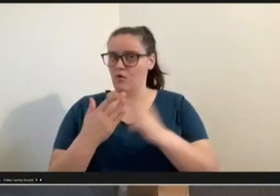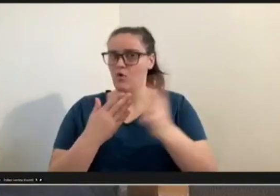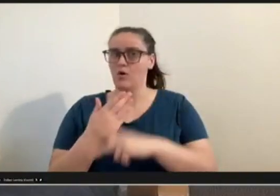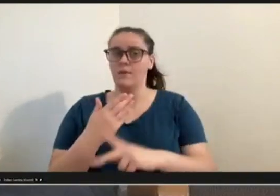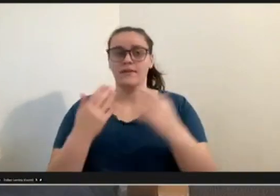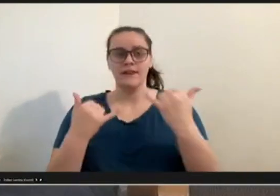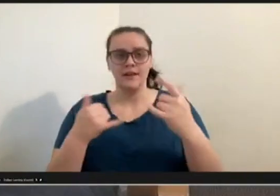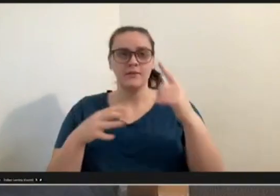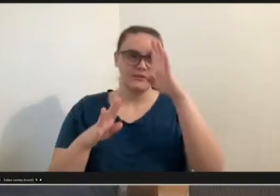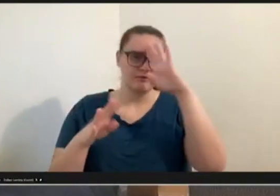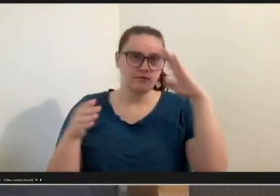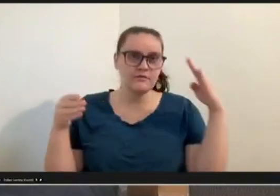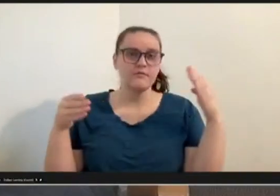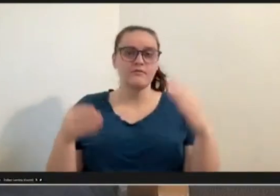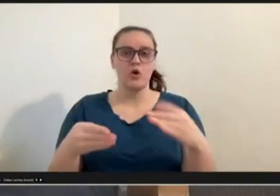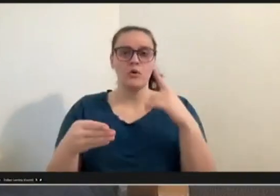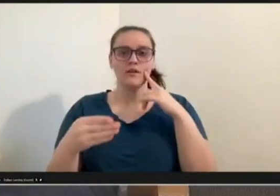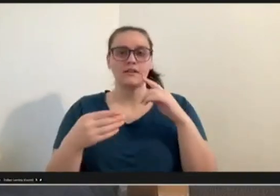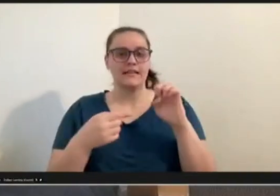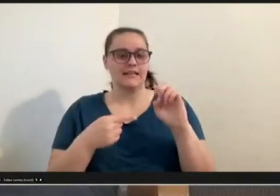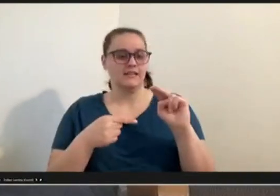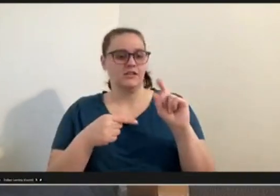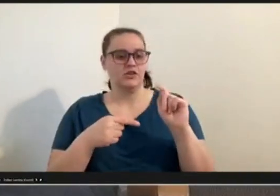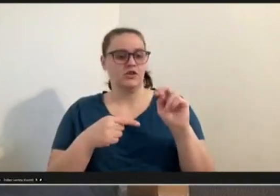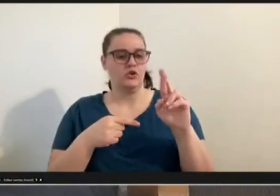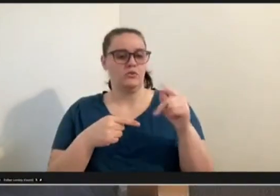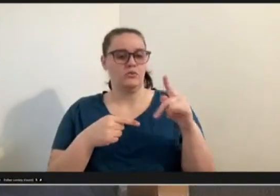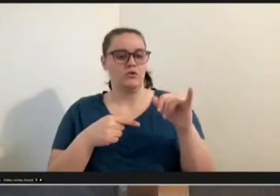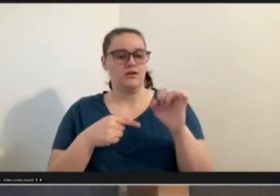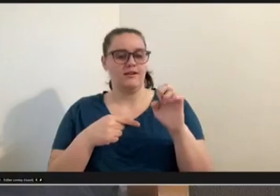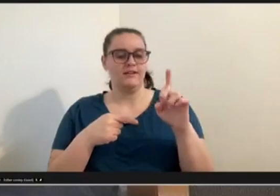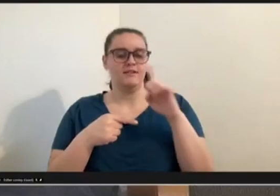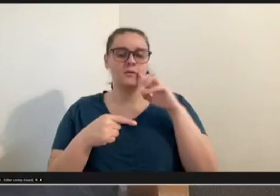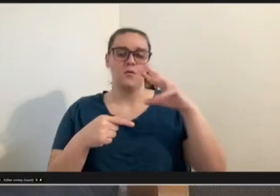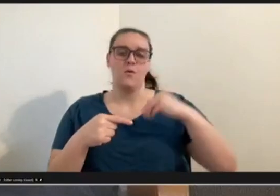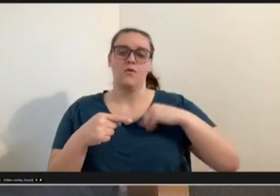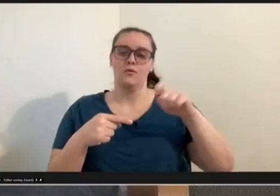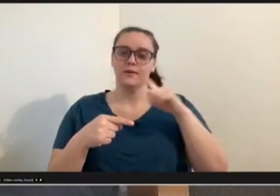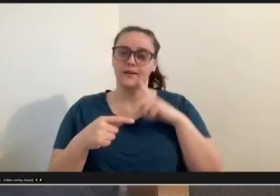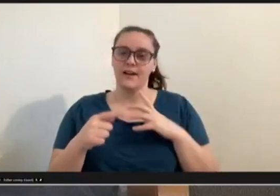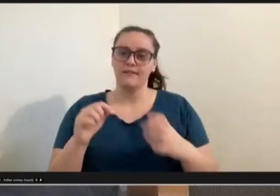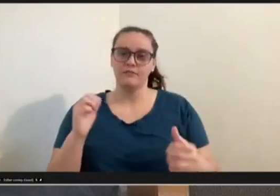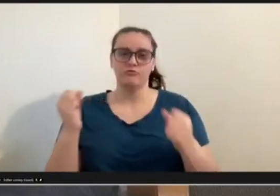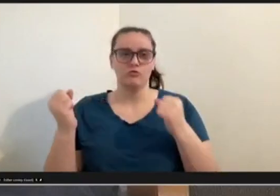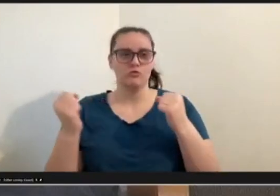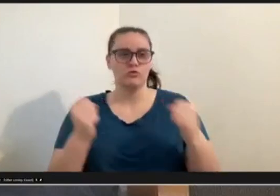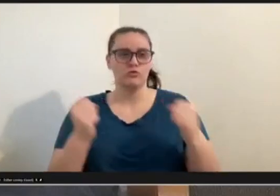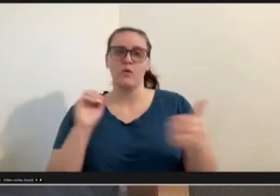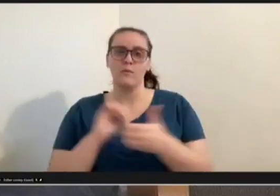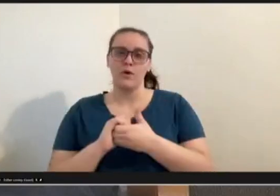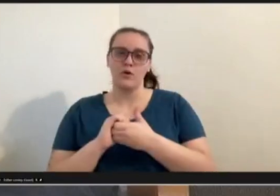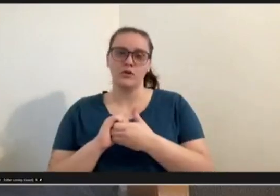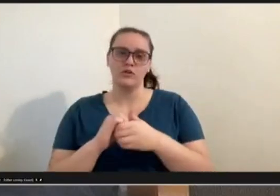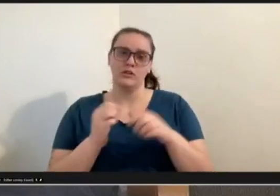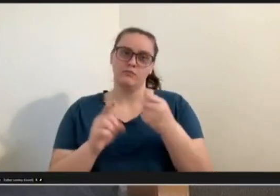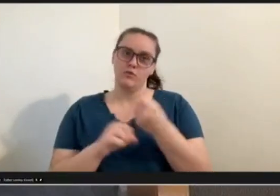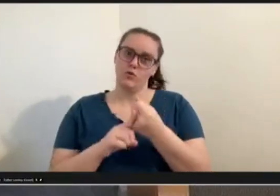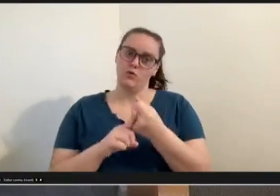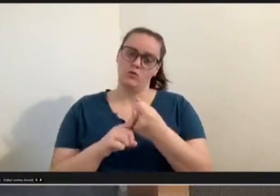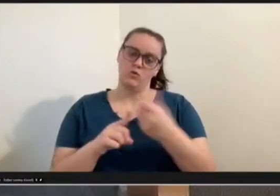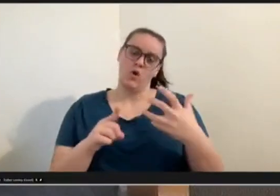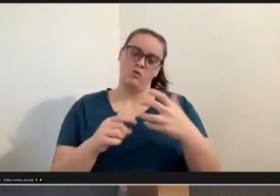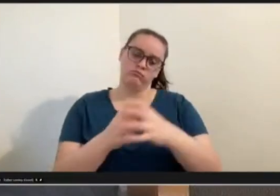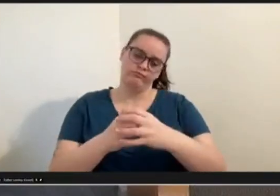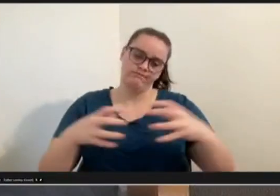zone program and forge a stronger partnership with cities and counties to grow the semiconductor industry and other critical